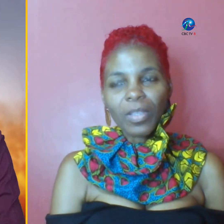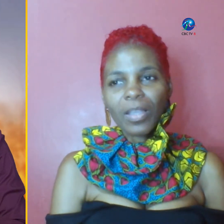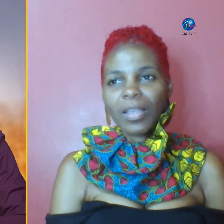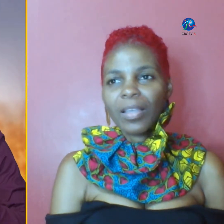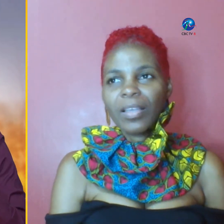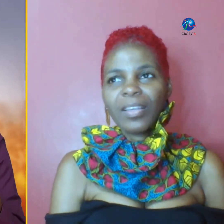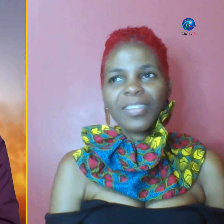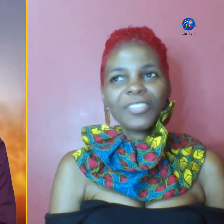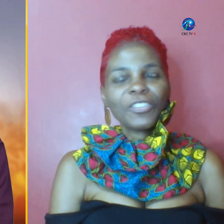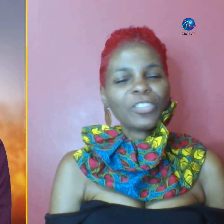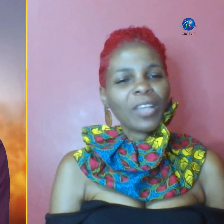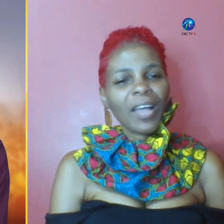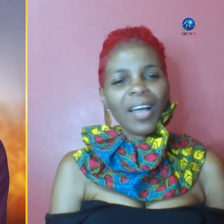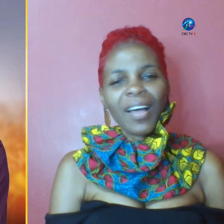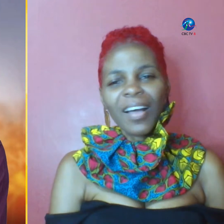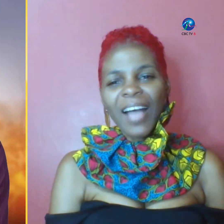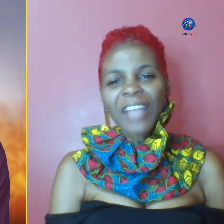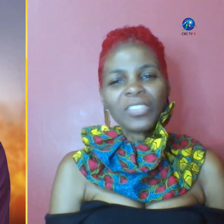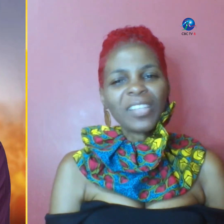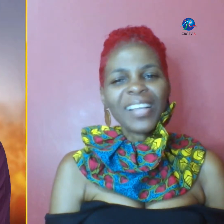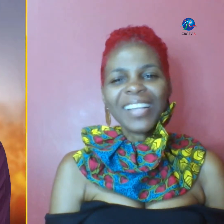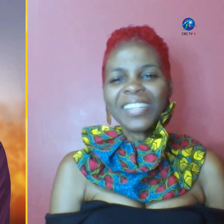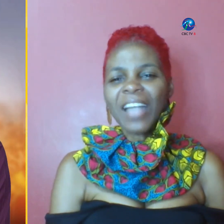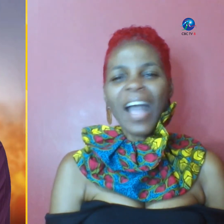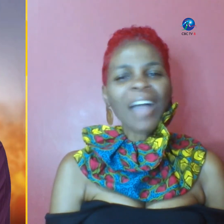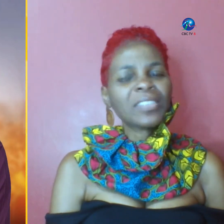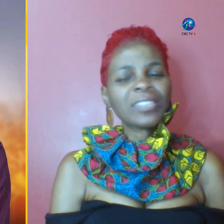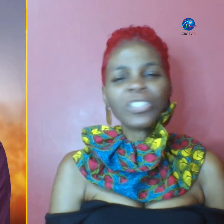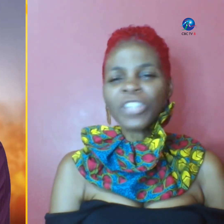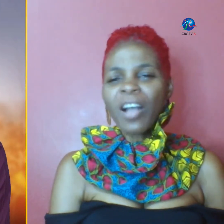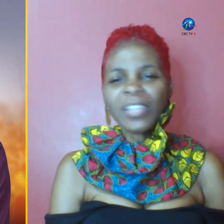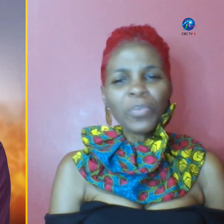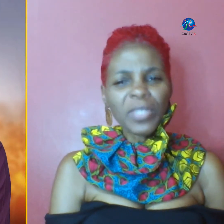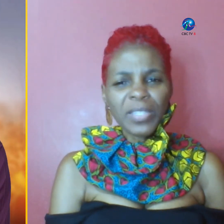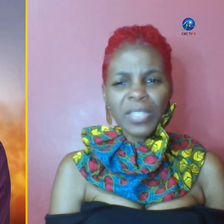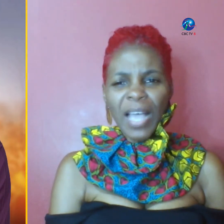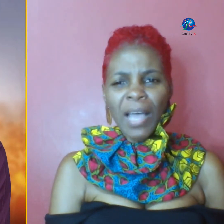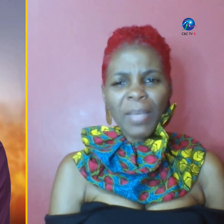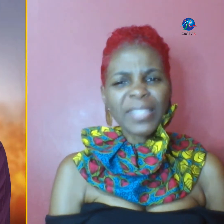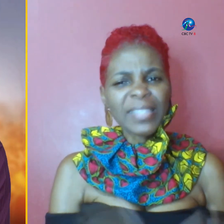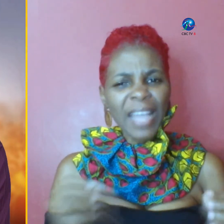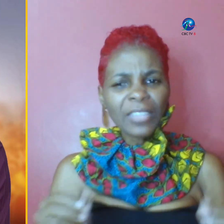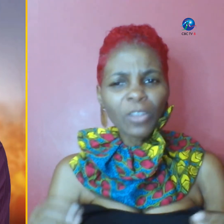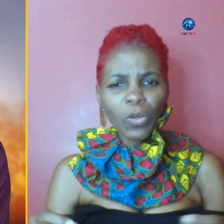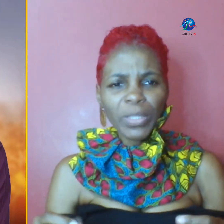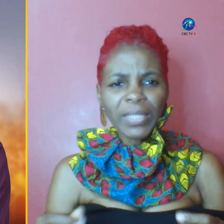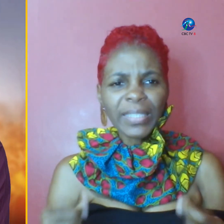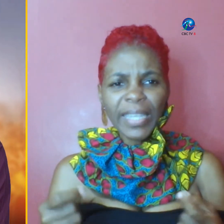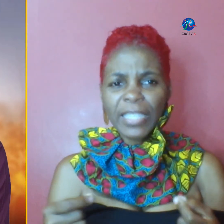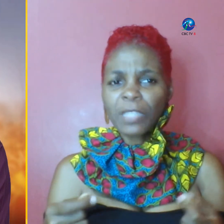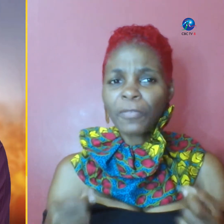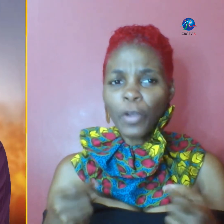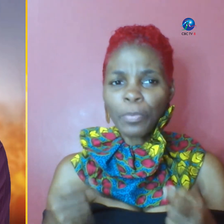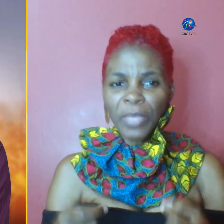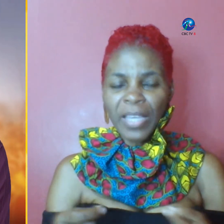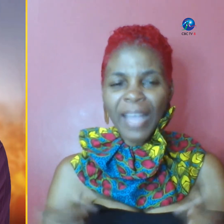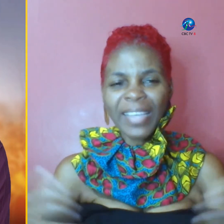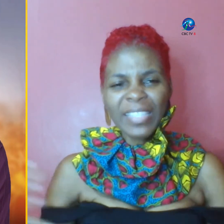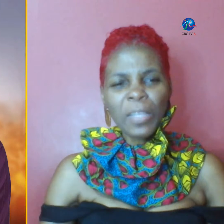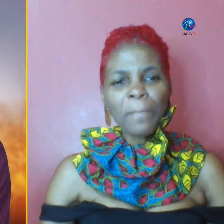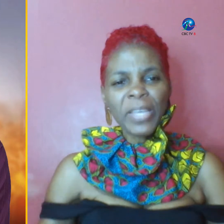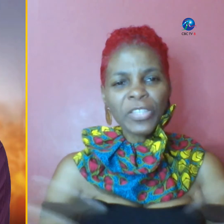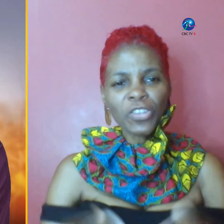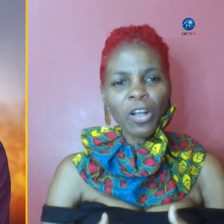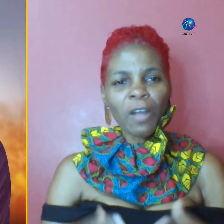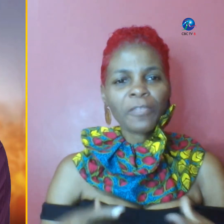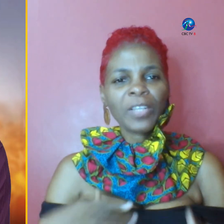did you have all the other infused flavors as well? The chocolate wasn't a standout taste for me. I